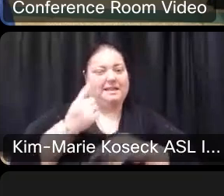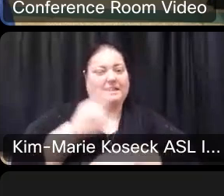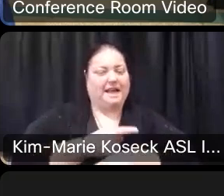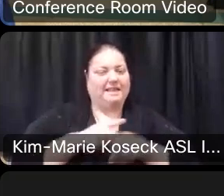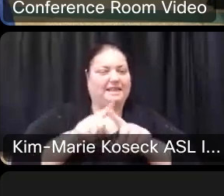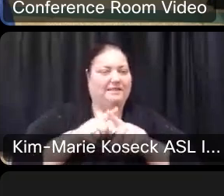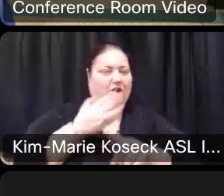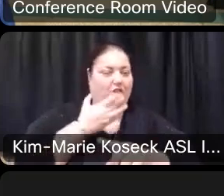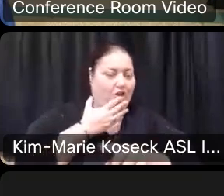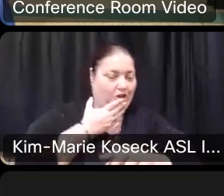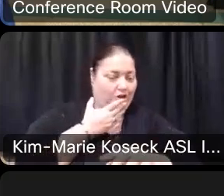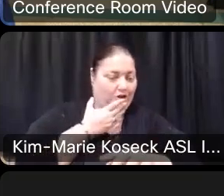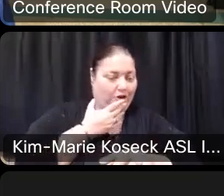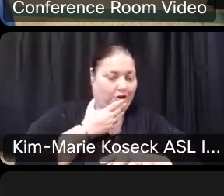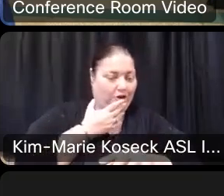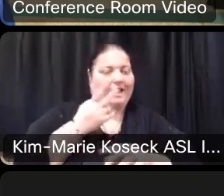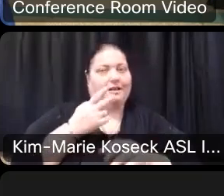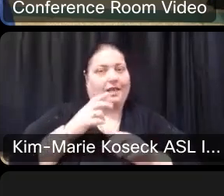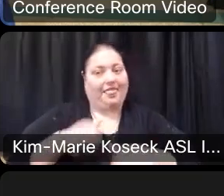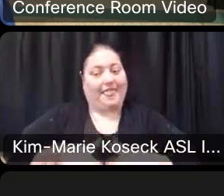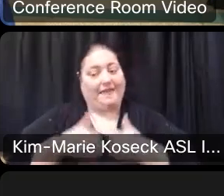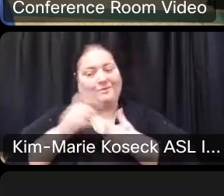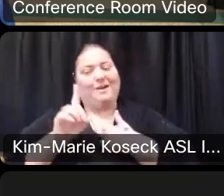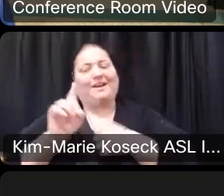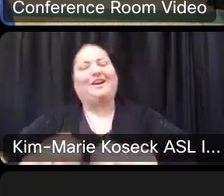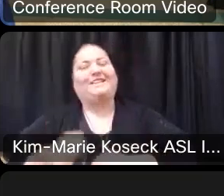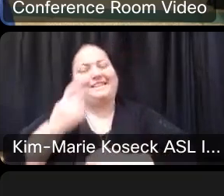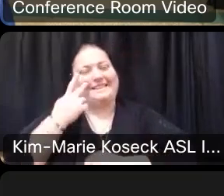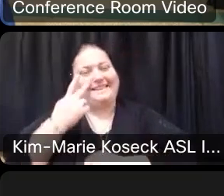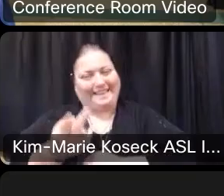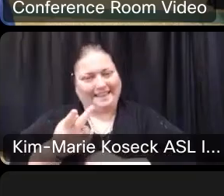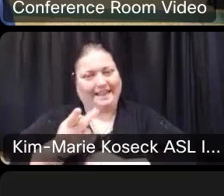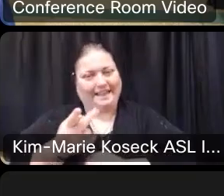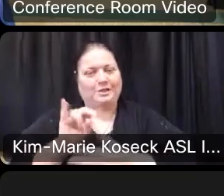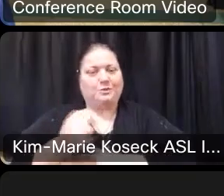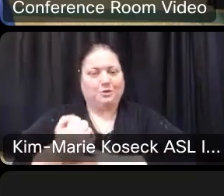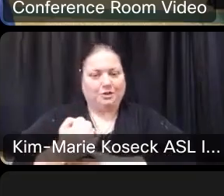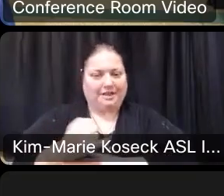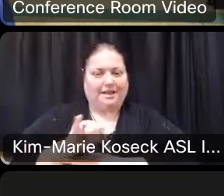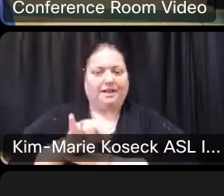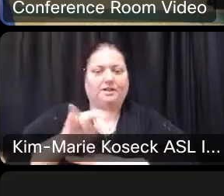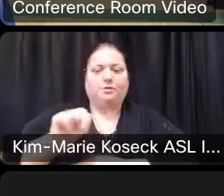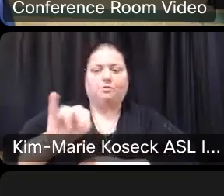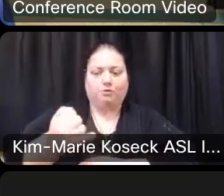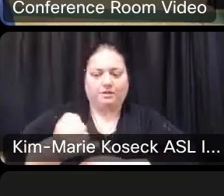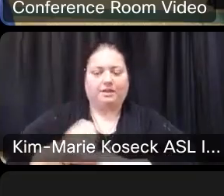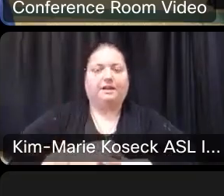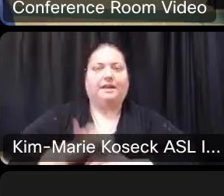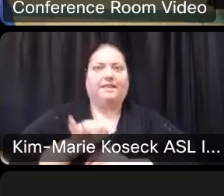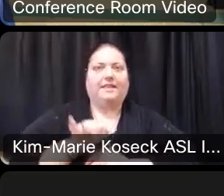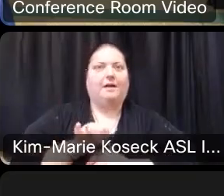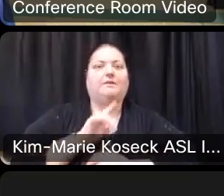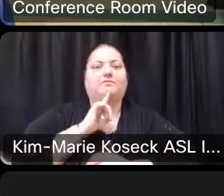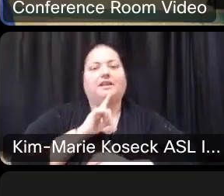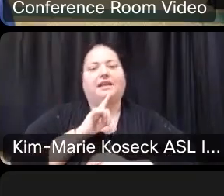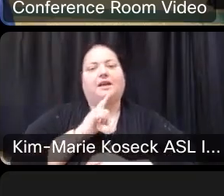to live where I could see it from my apartment in New Jersey. And I mean, that would be, if you